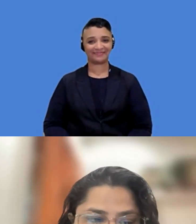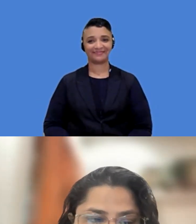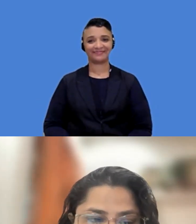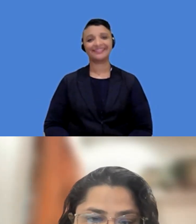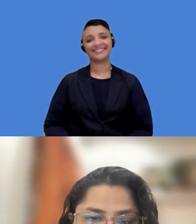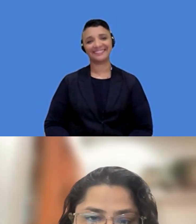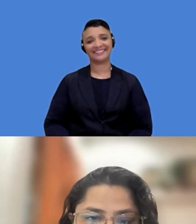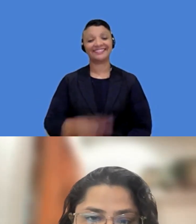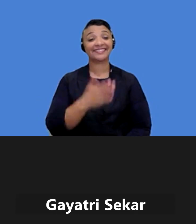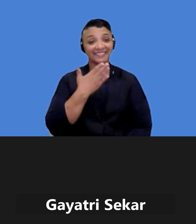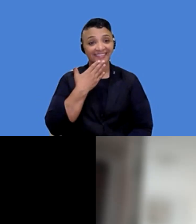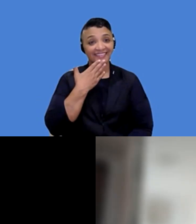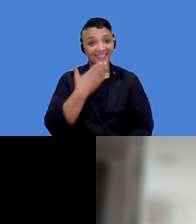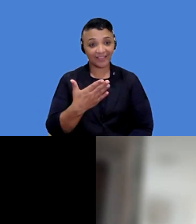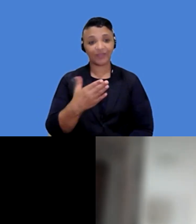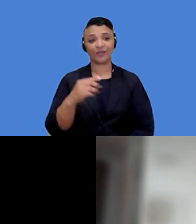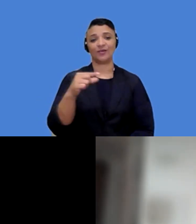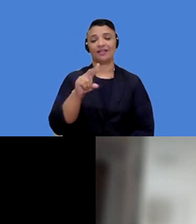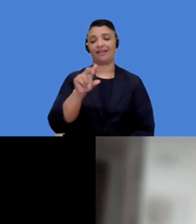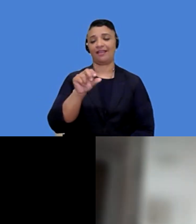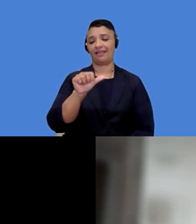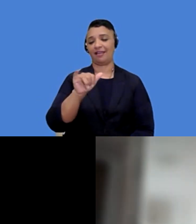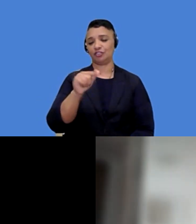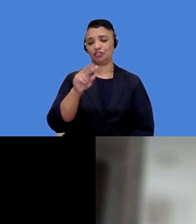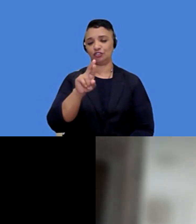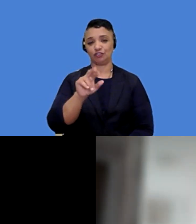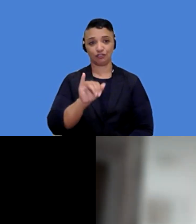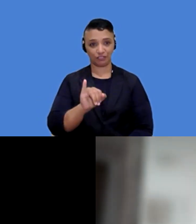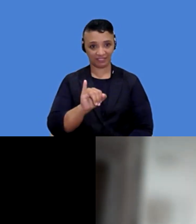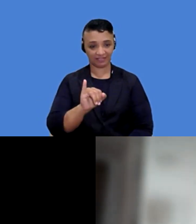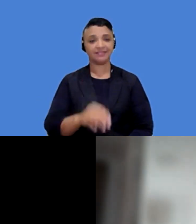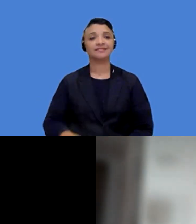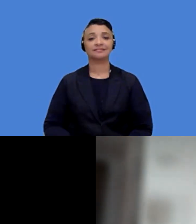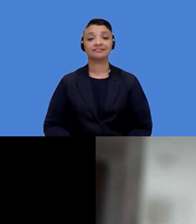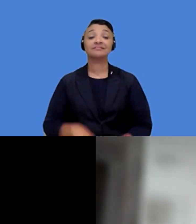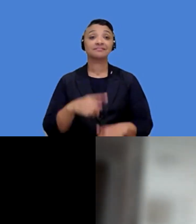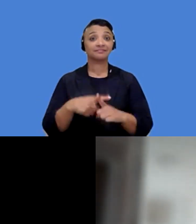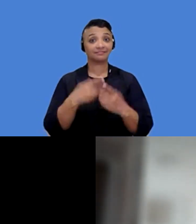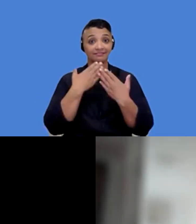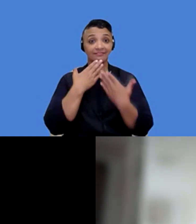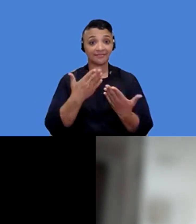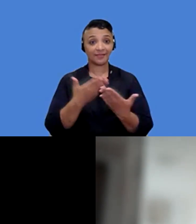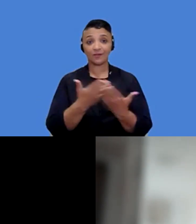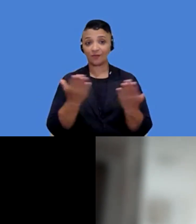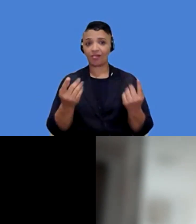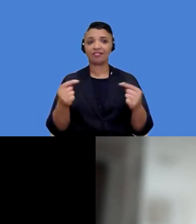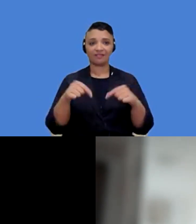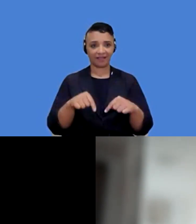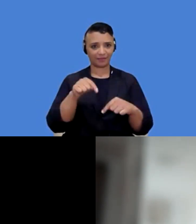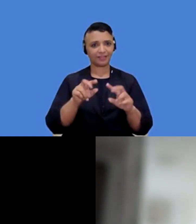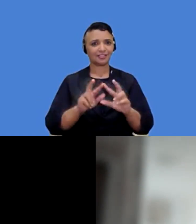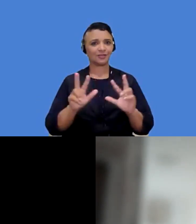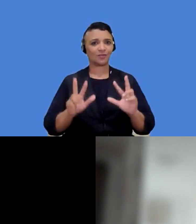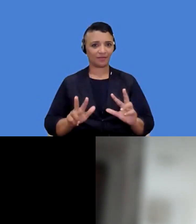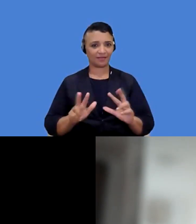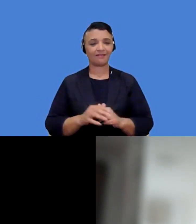Thank you so much, Gayatri, and thank you for all of you for being here today